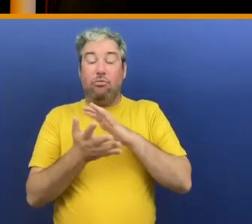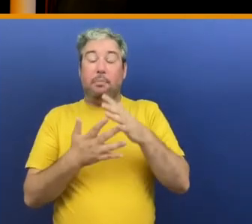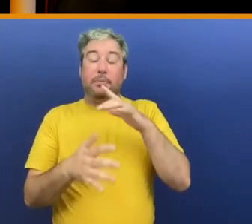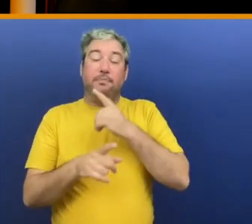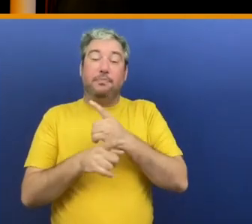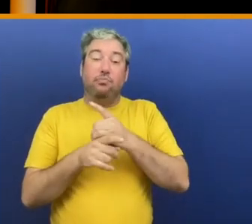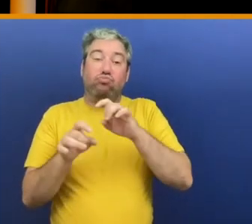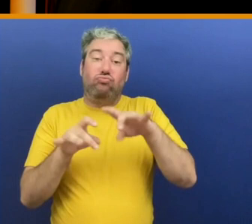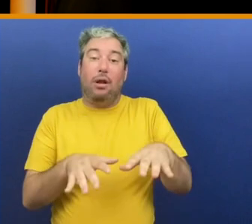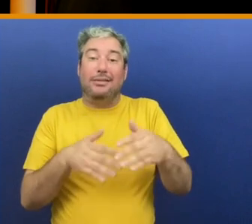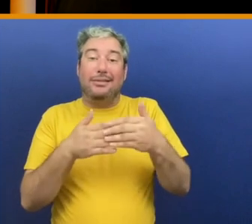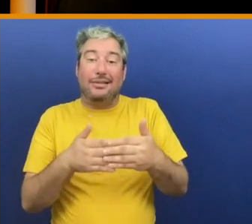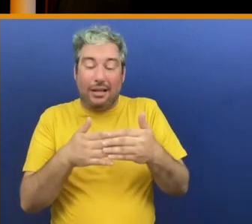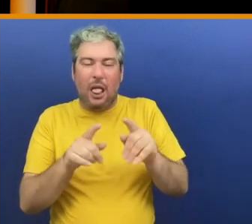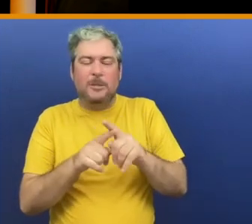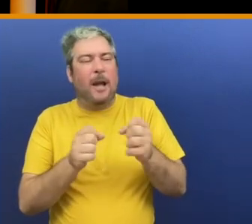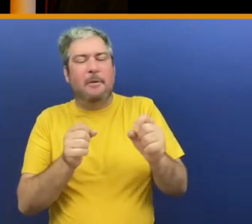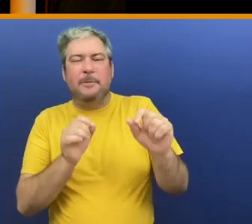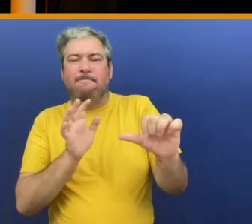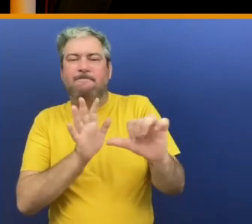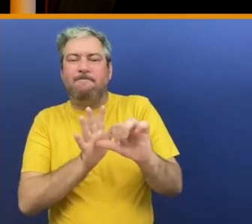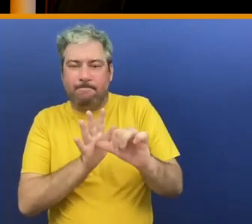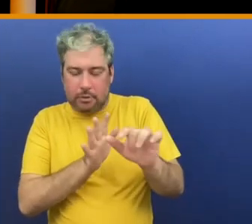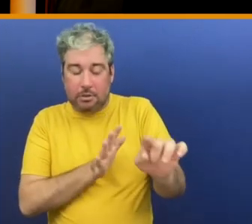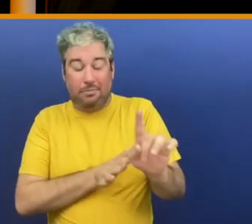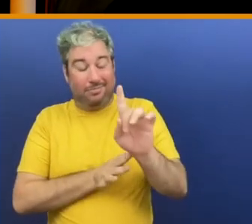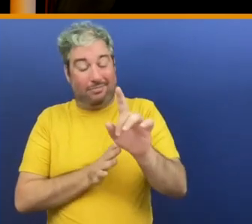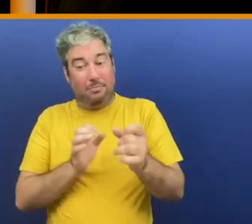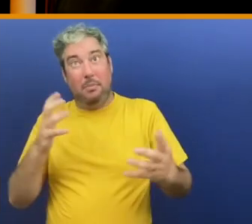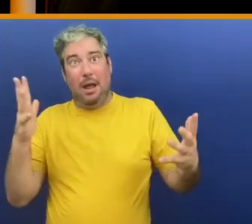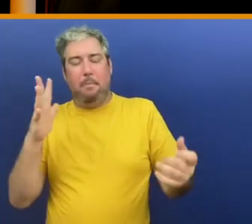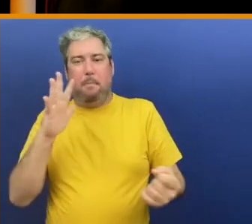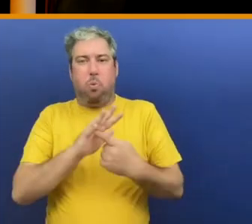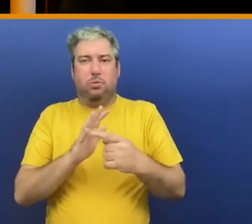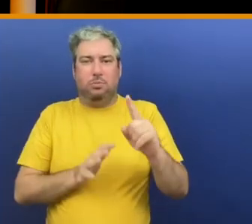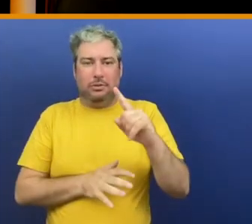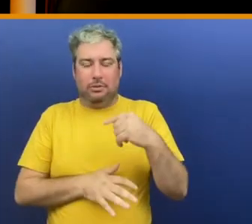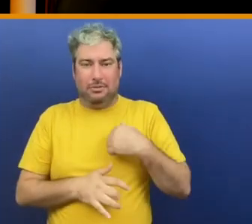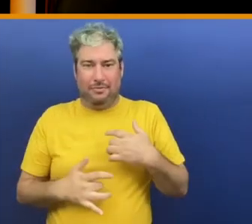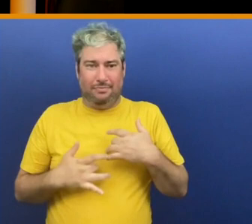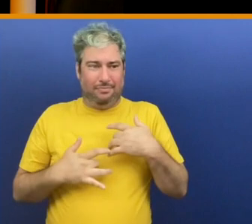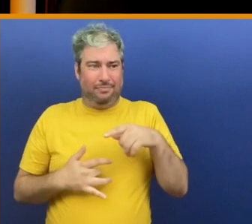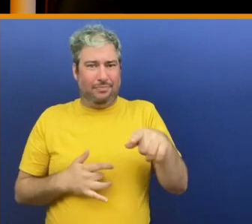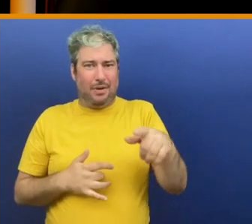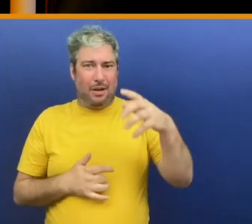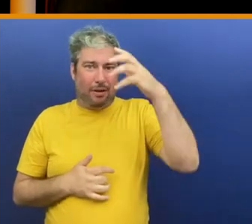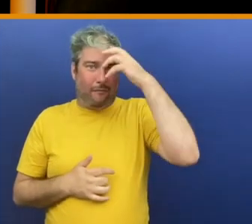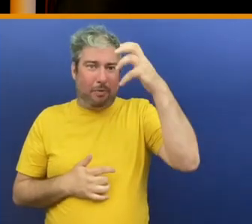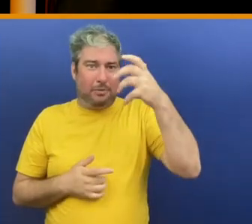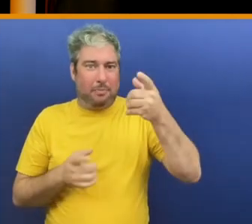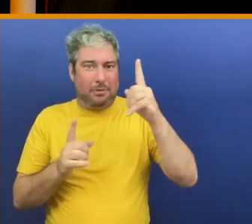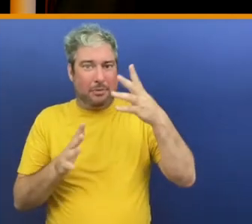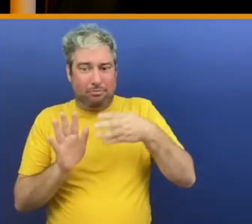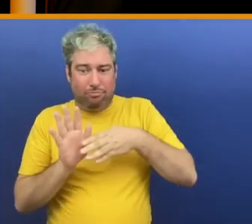it seems to me, that a government minister has been promoted on the back of these spun trade